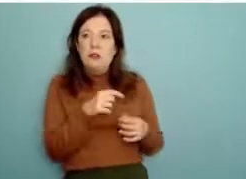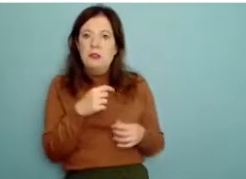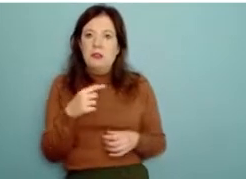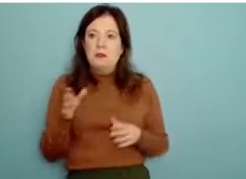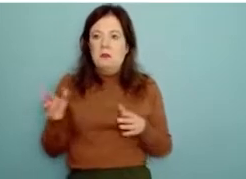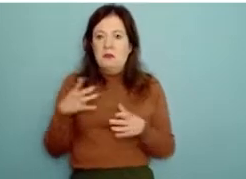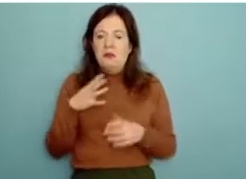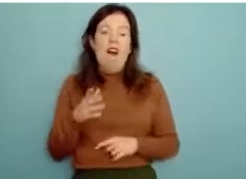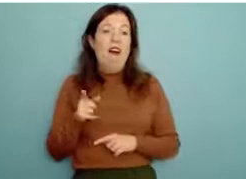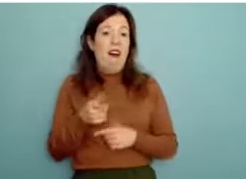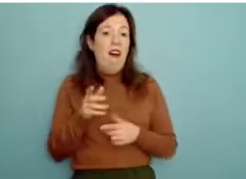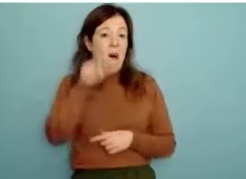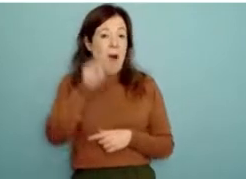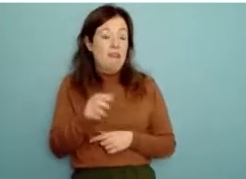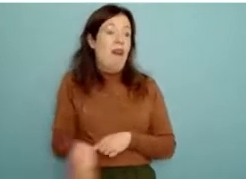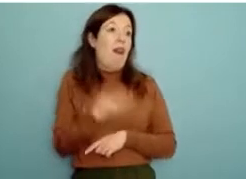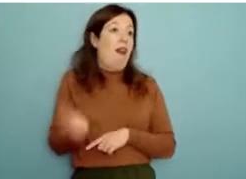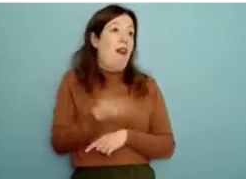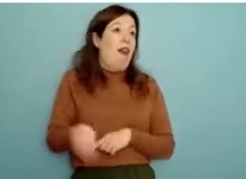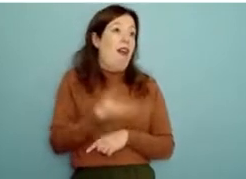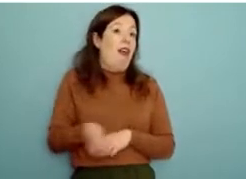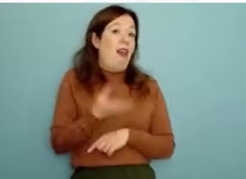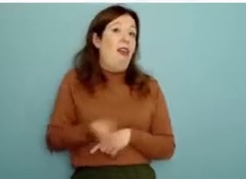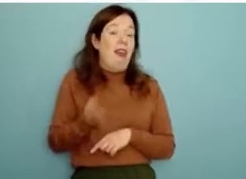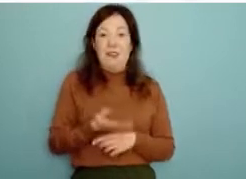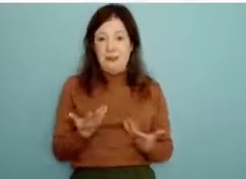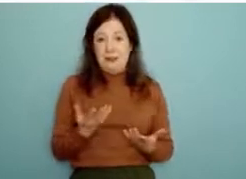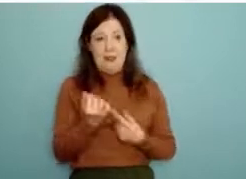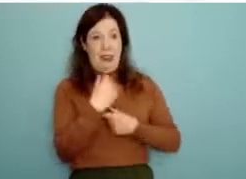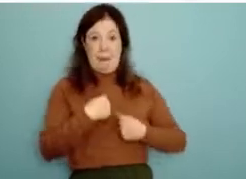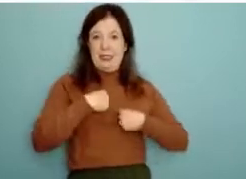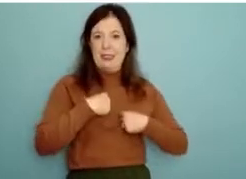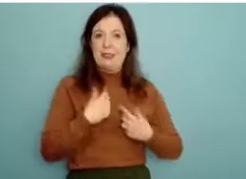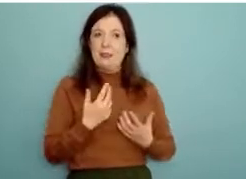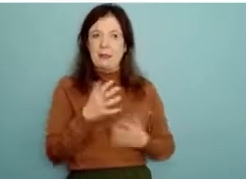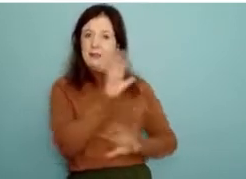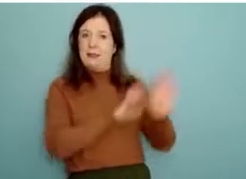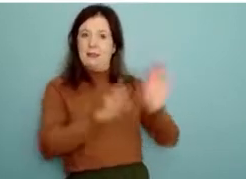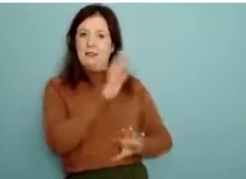belt, and not seeing me as an individual and I'm just a number?